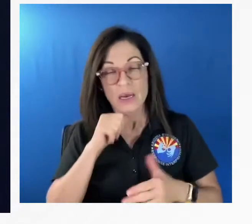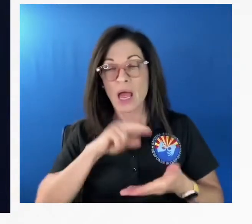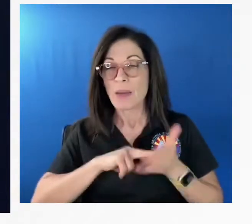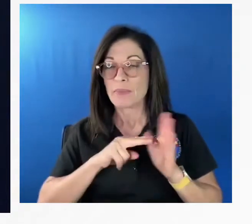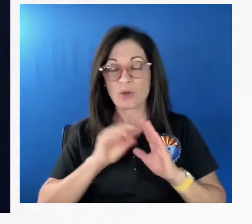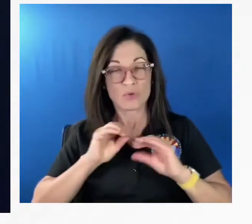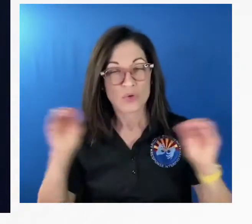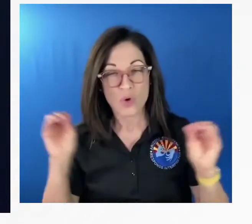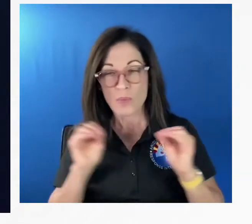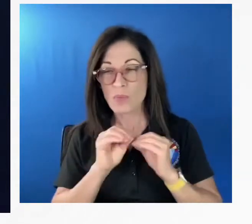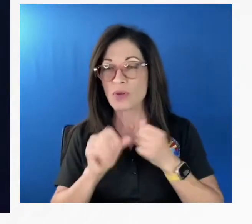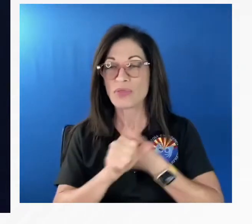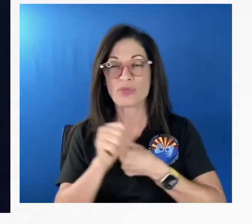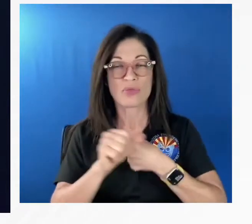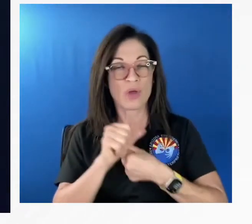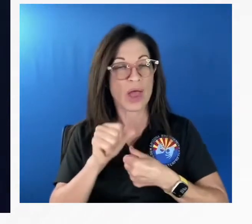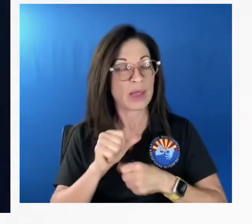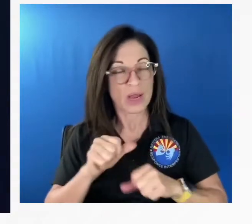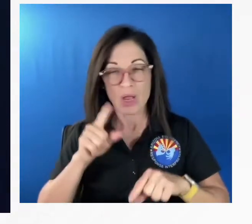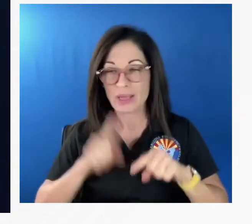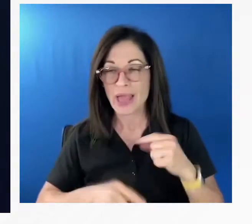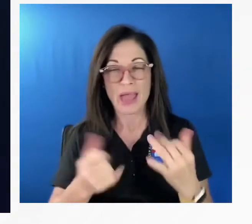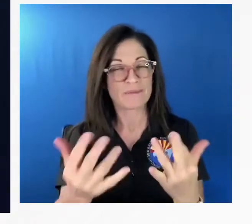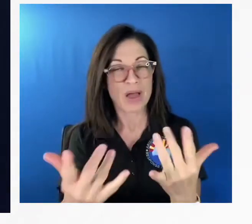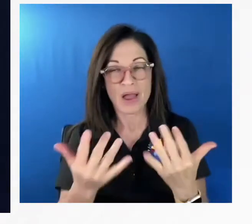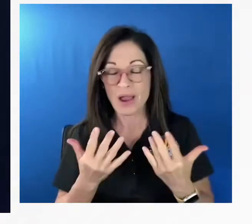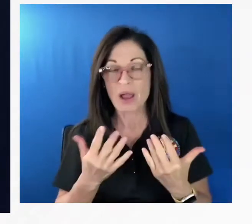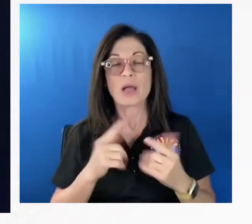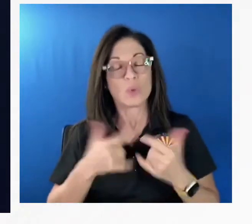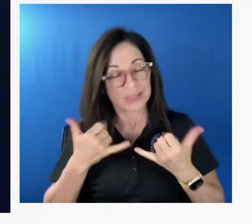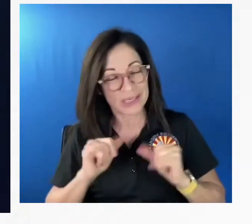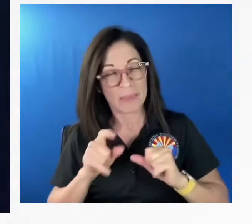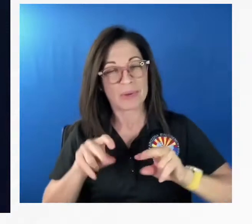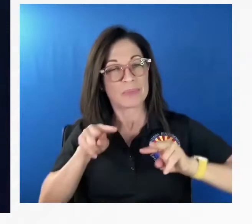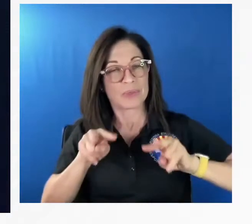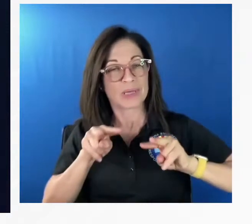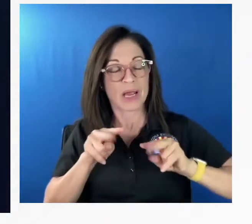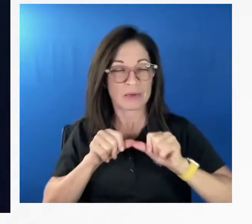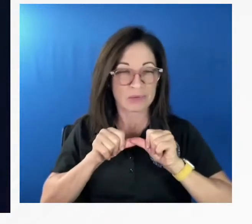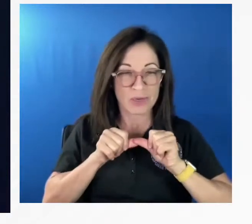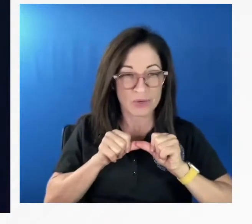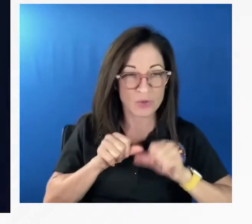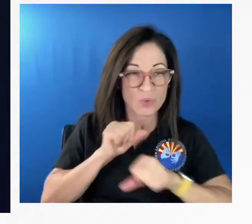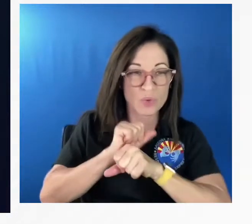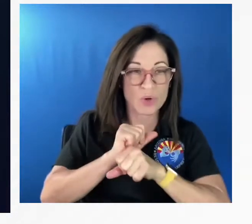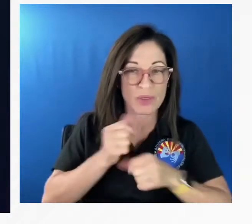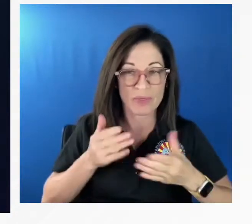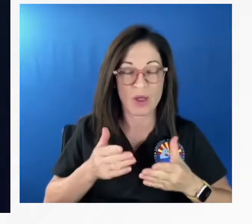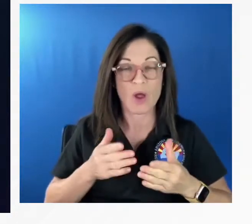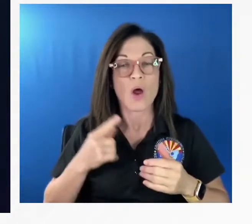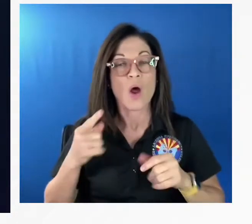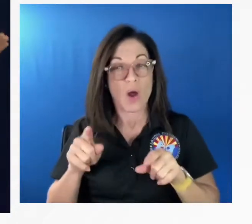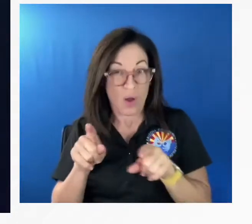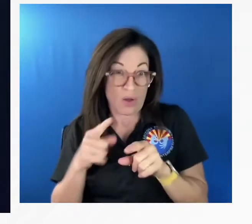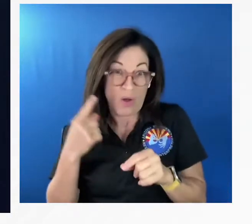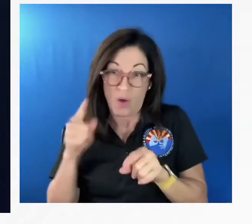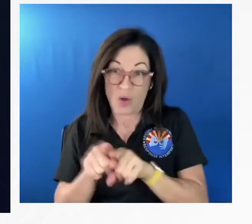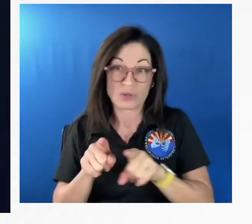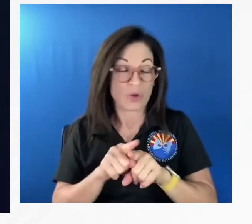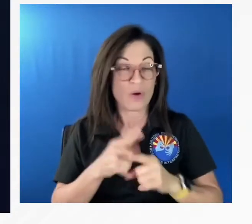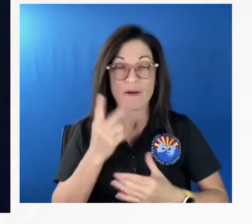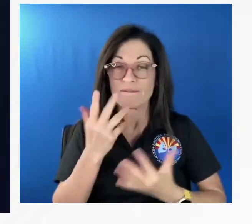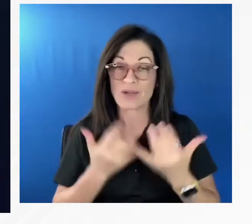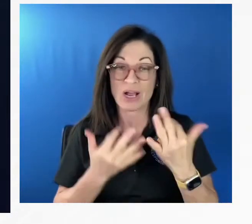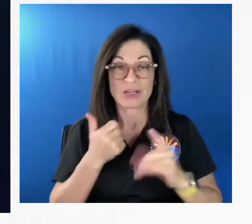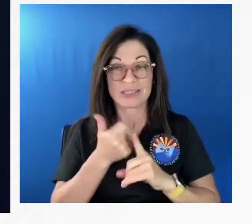altogether. We still have to maintain vigilance. We still have to patrol it, and we can always get something that slops over, and we're running